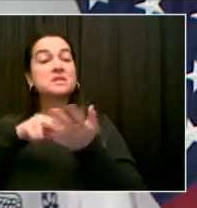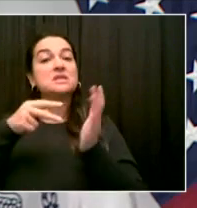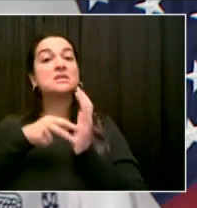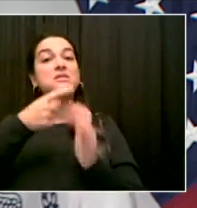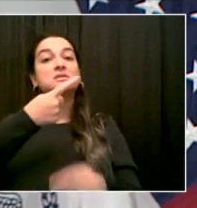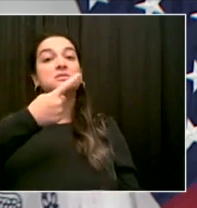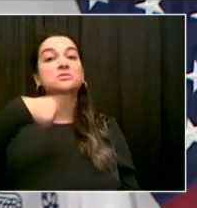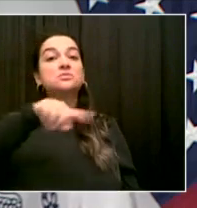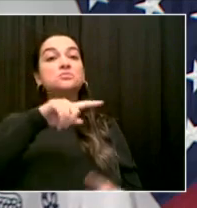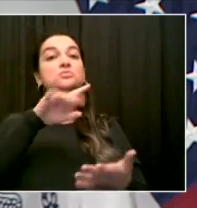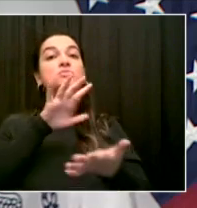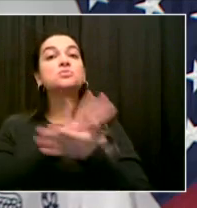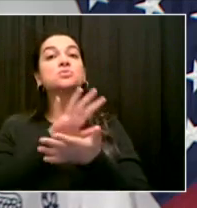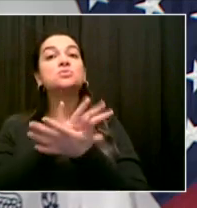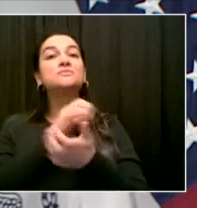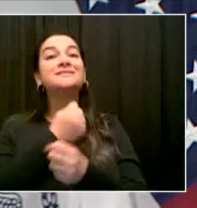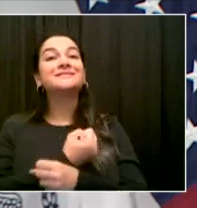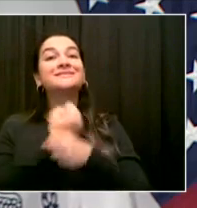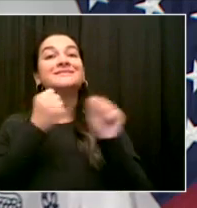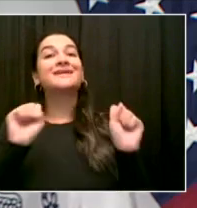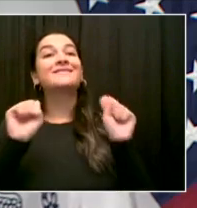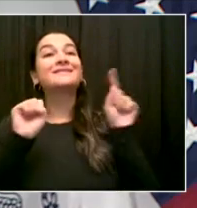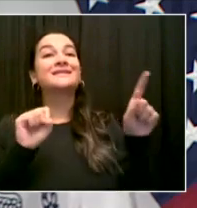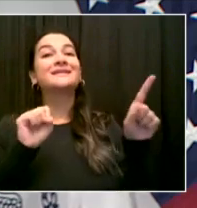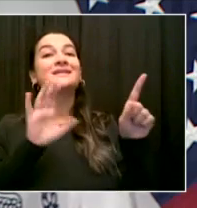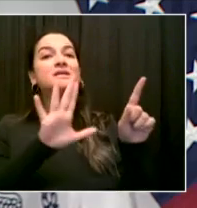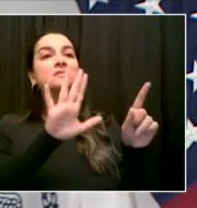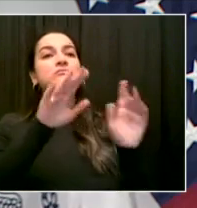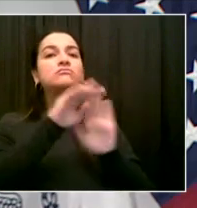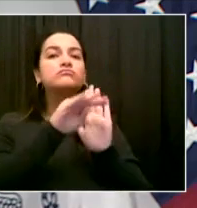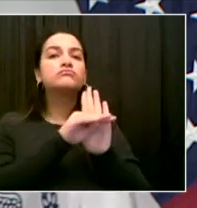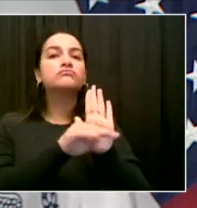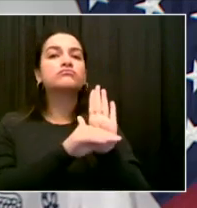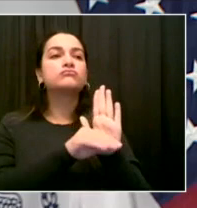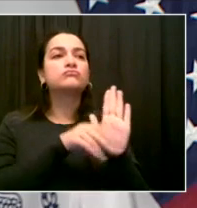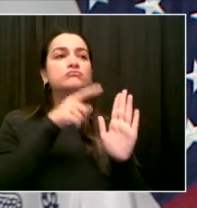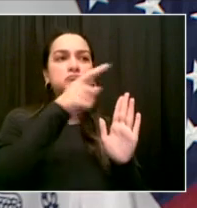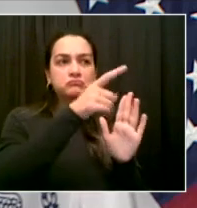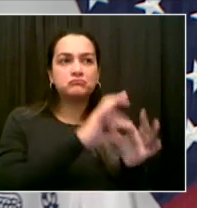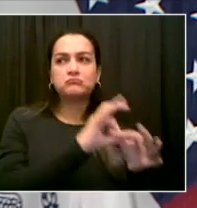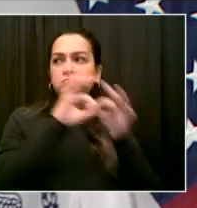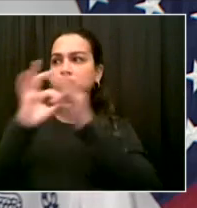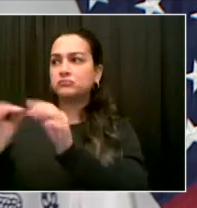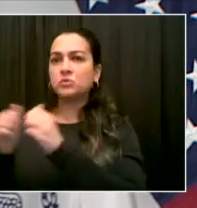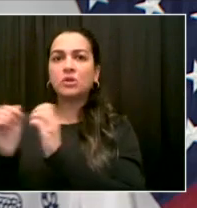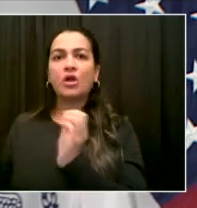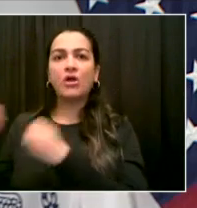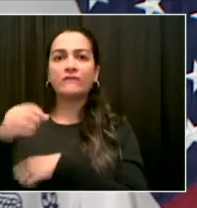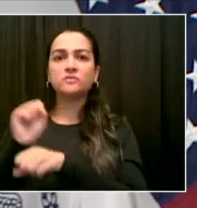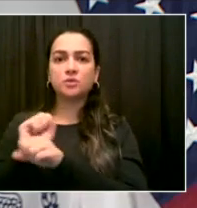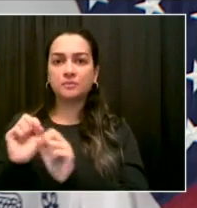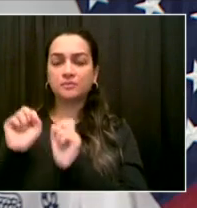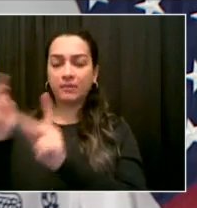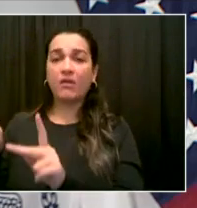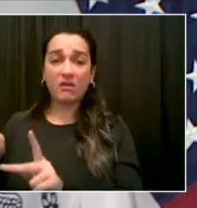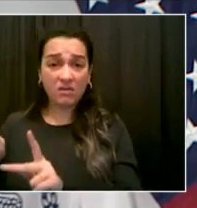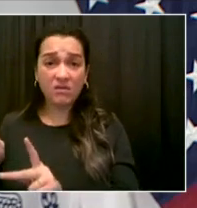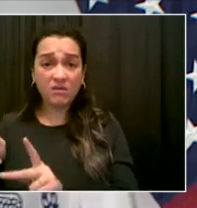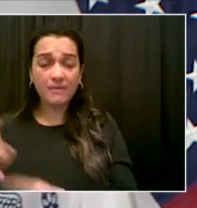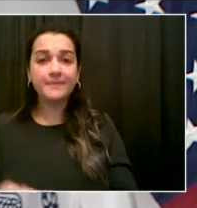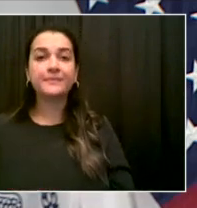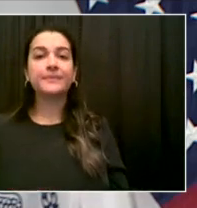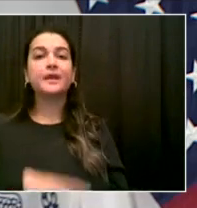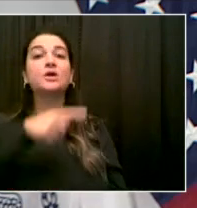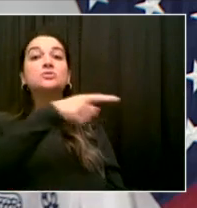workers safe. But at many schools, teachers and other professionals are getting personal health accommodations. Why not have